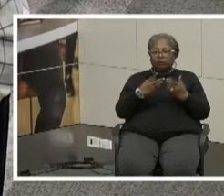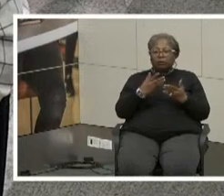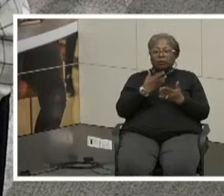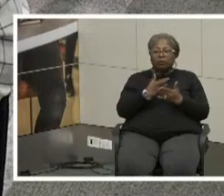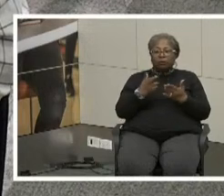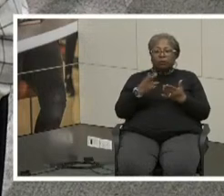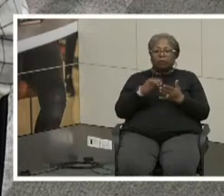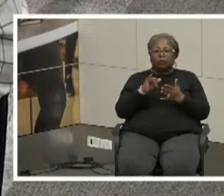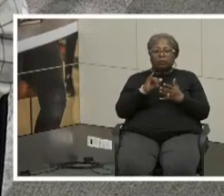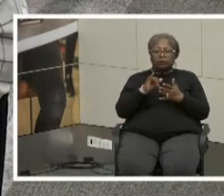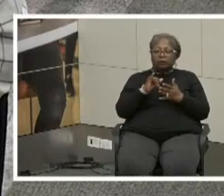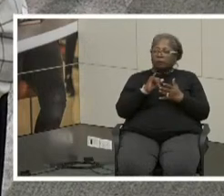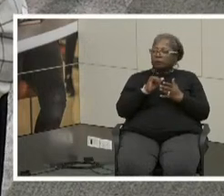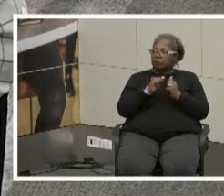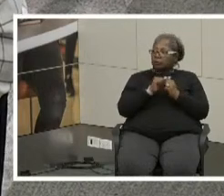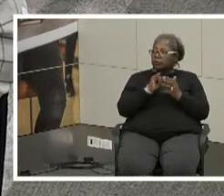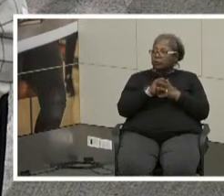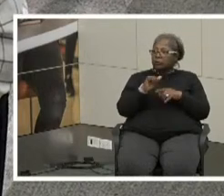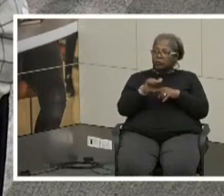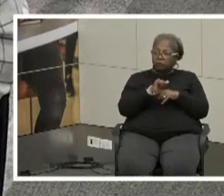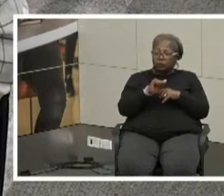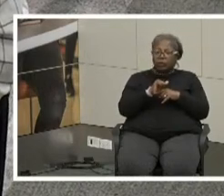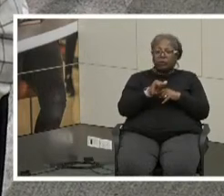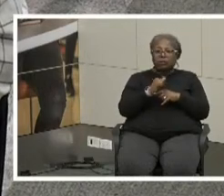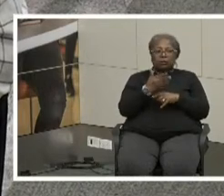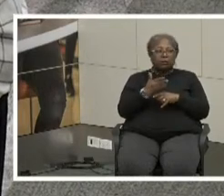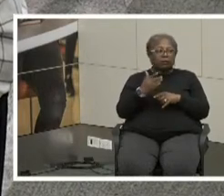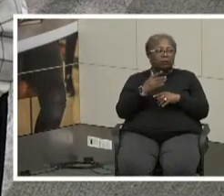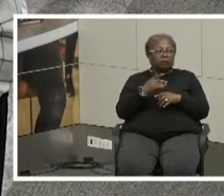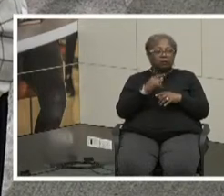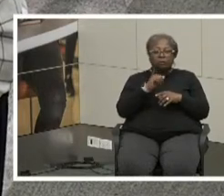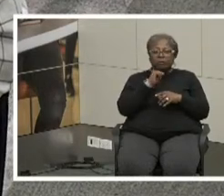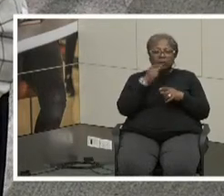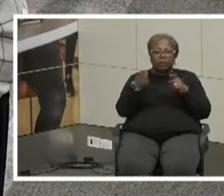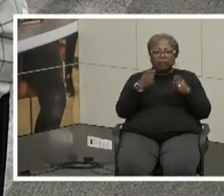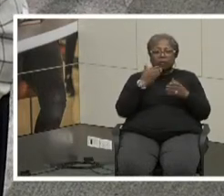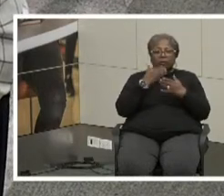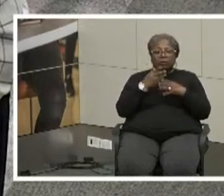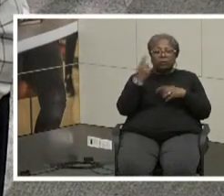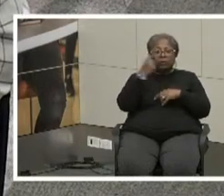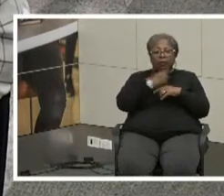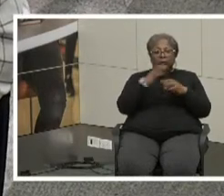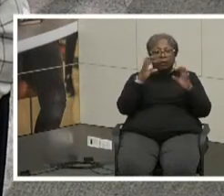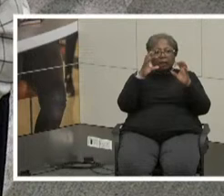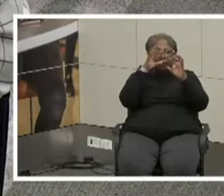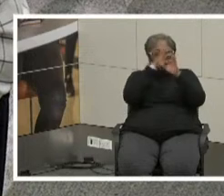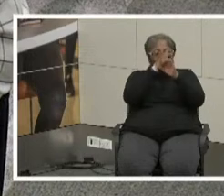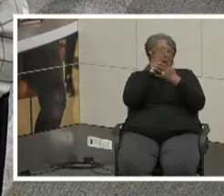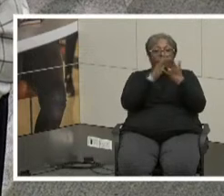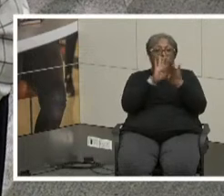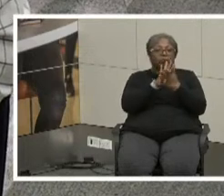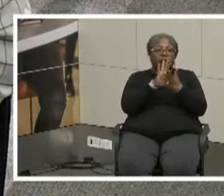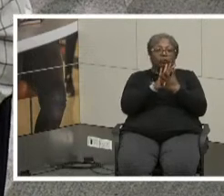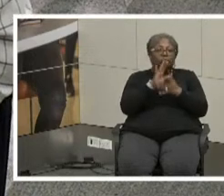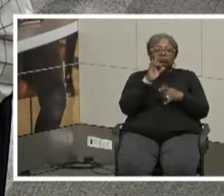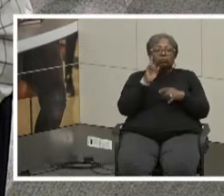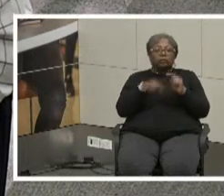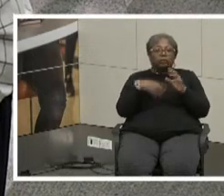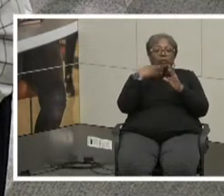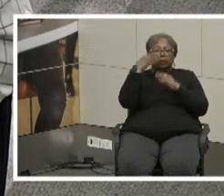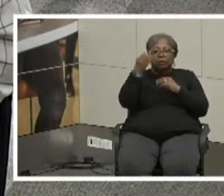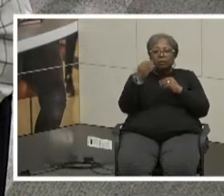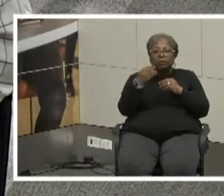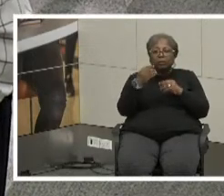coordination for the eclipse event training and supplies were halfhazard handled and on the day of the eclipse some schools were barred from going outside to witness the